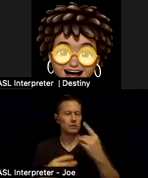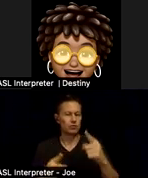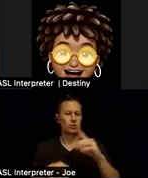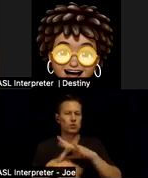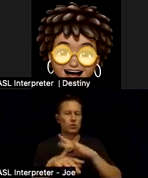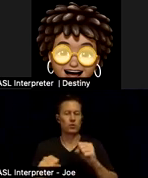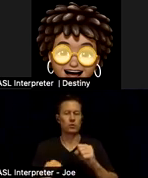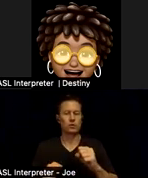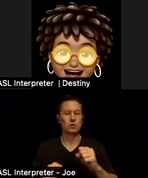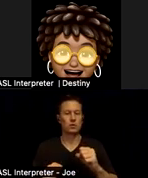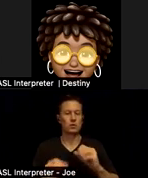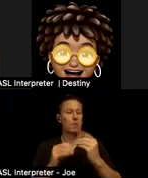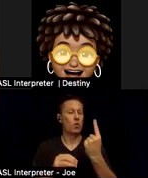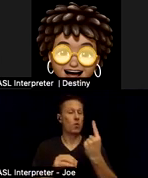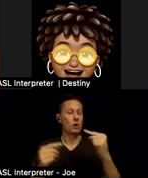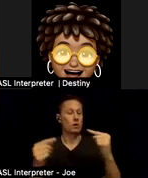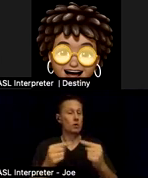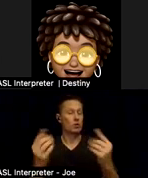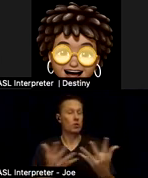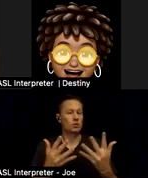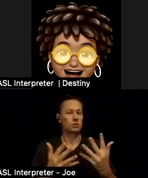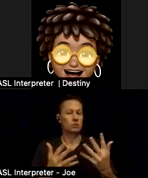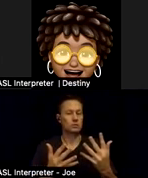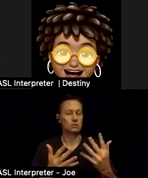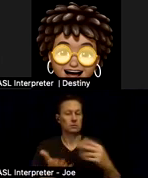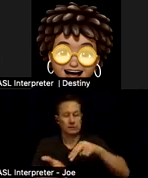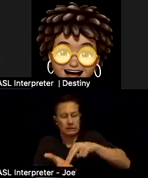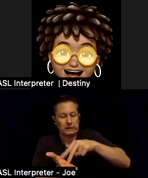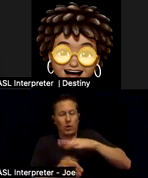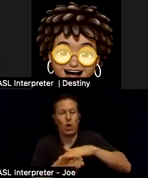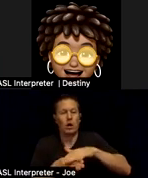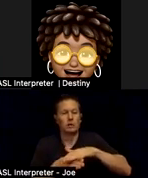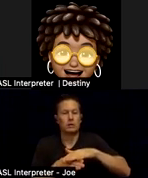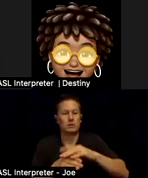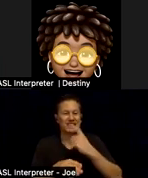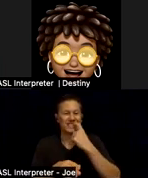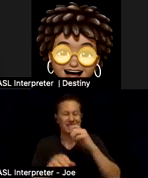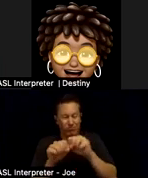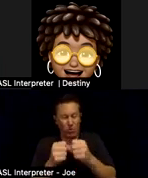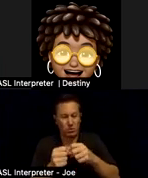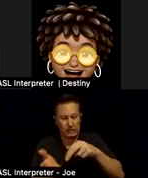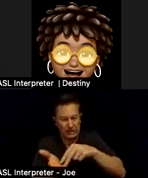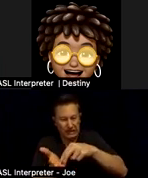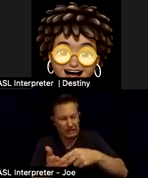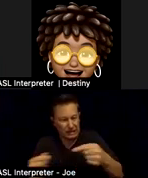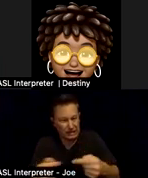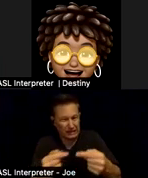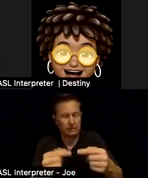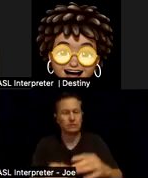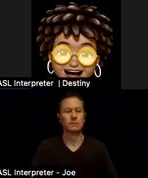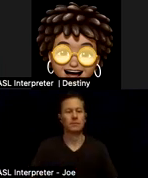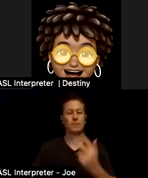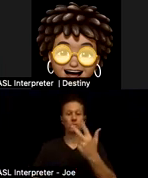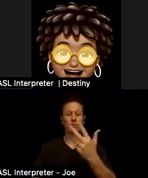one injury during an earthquake is people stepping on broken glass. As you can see here, the three items that we secured with the gel, the